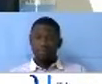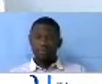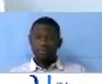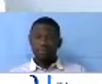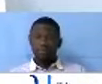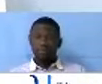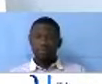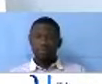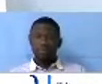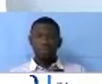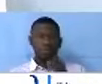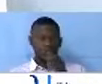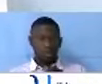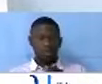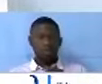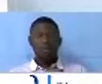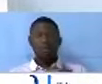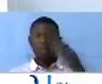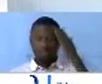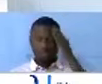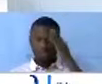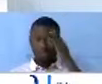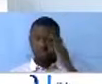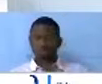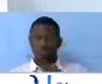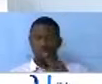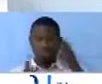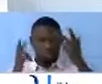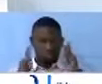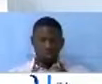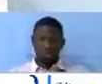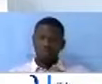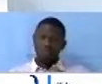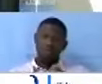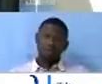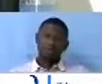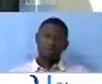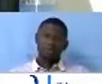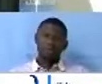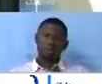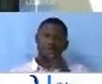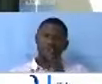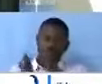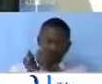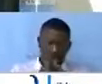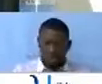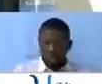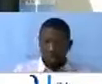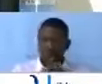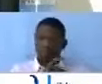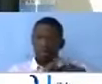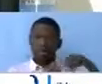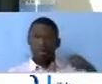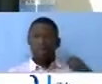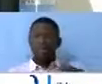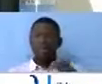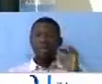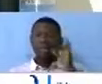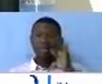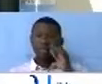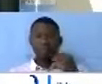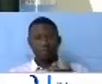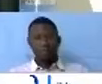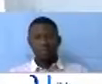I know it was unlawful. Mr. Barry, you're hiding behind that answer. I'm not. Come out and answer the question